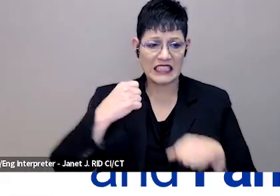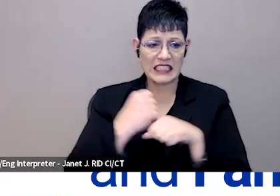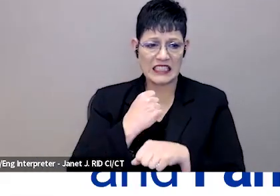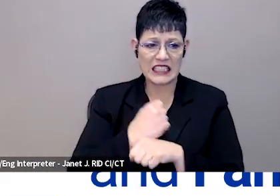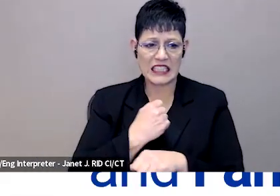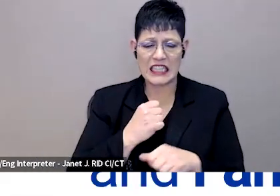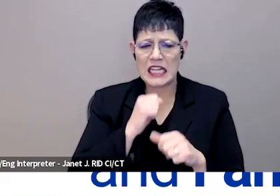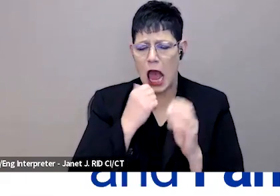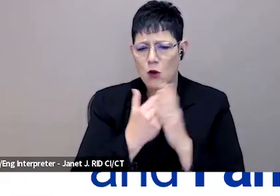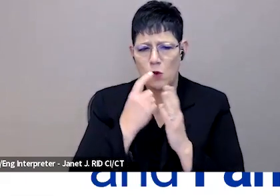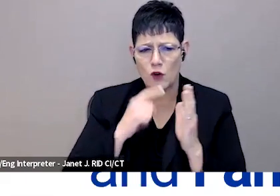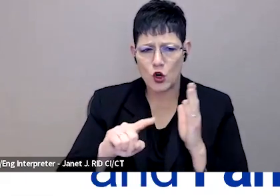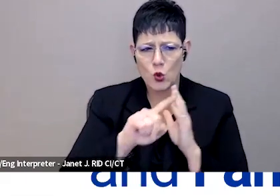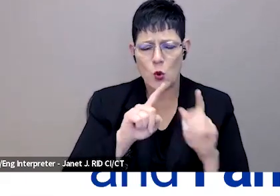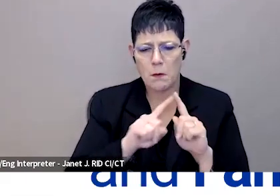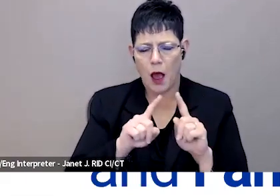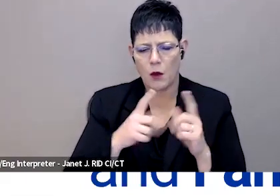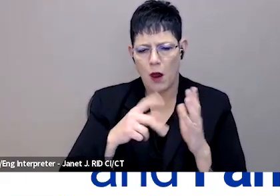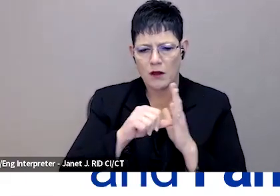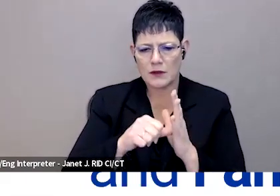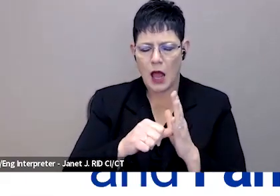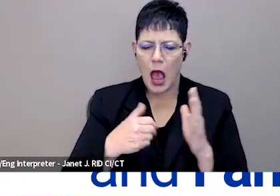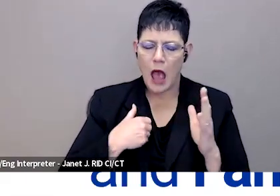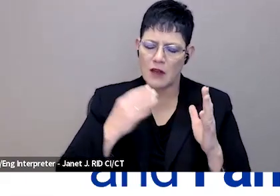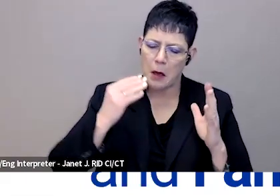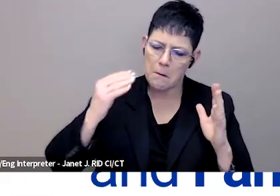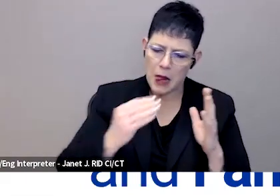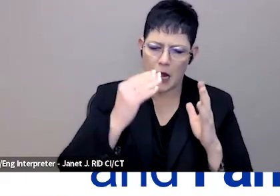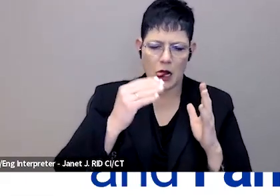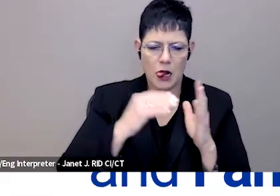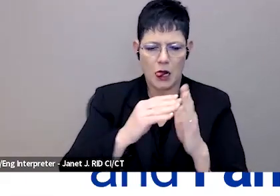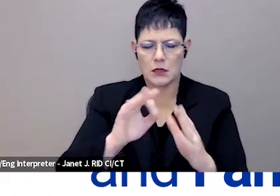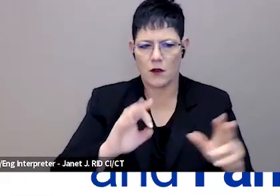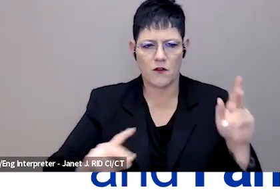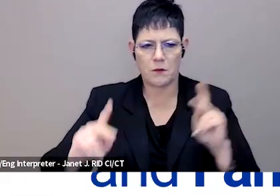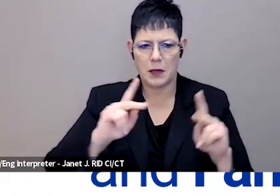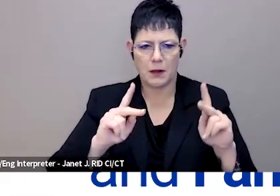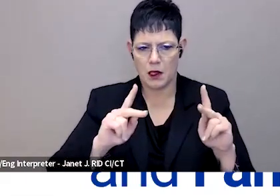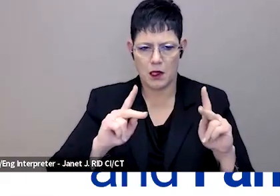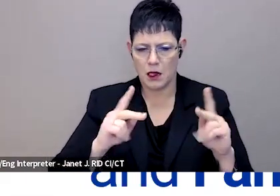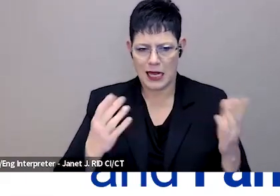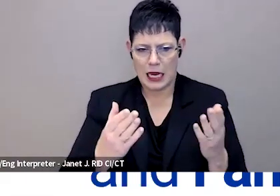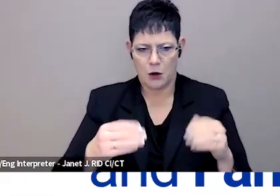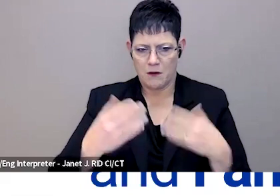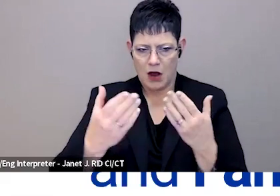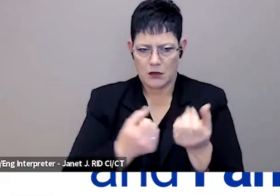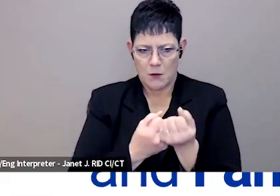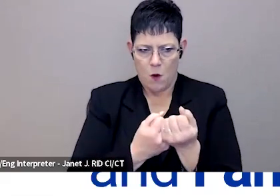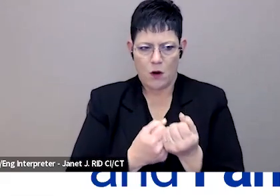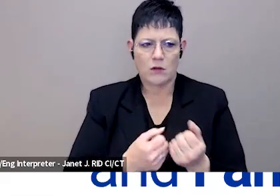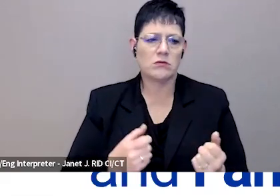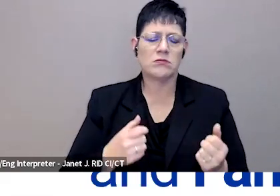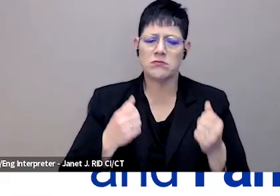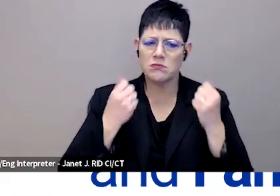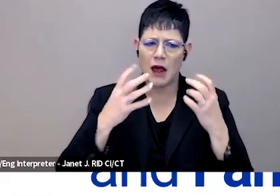there are millions of family caregivers in the US. A significant portion of them are under 50 and are women, and